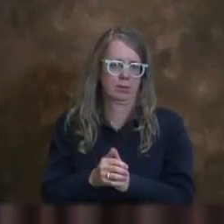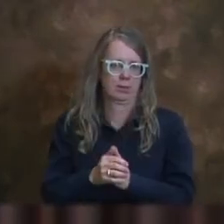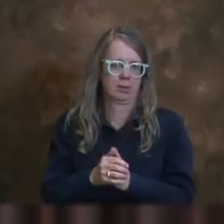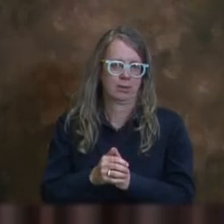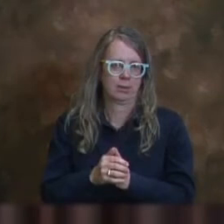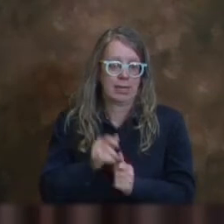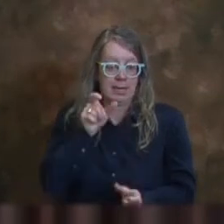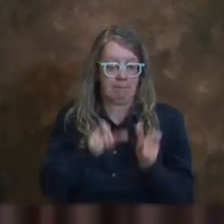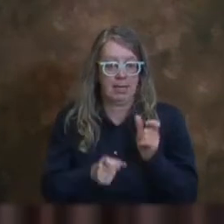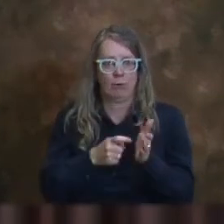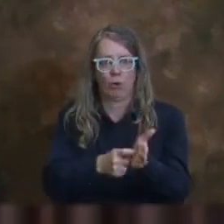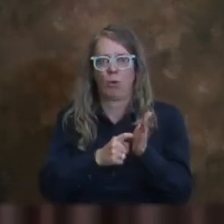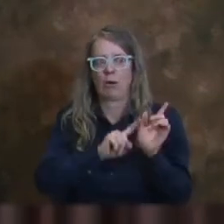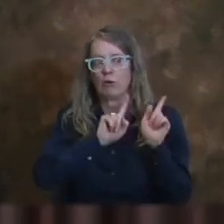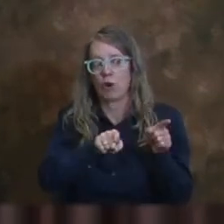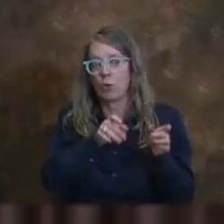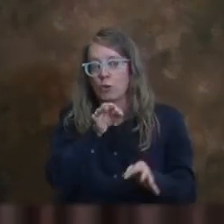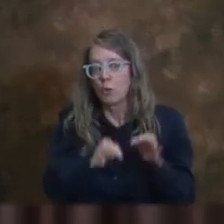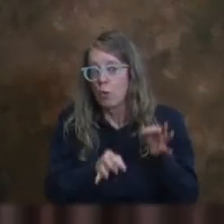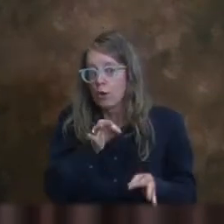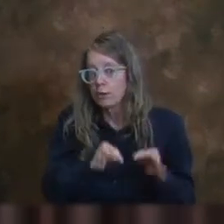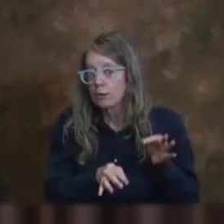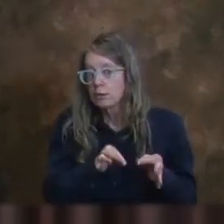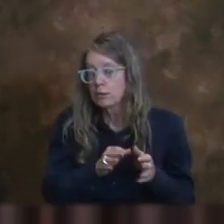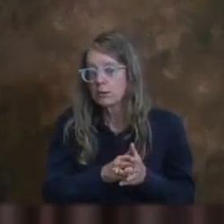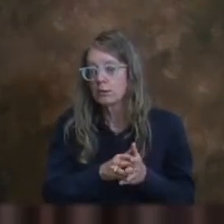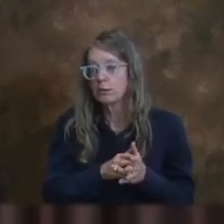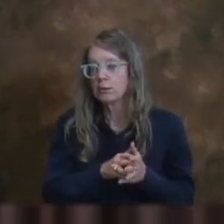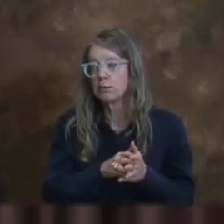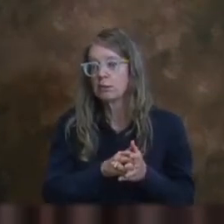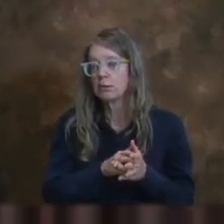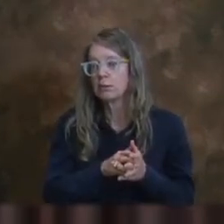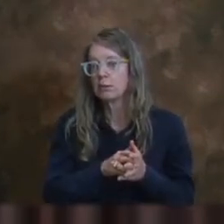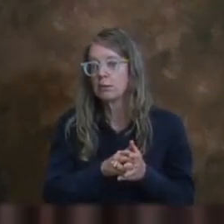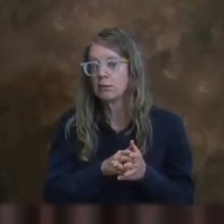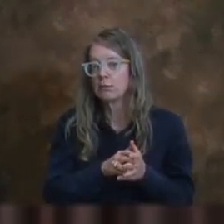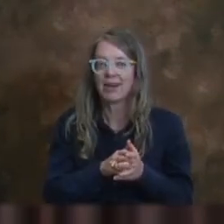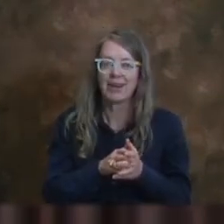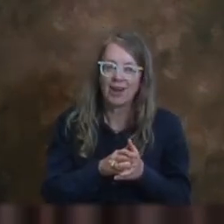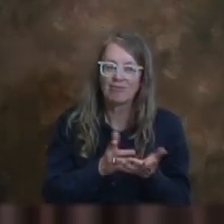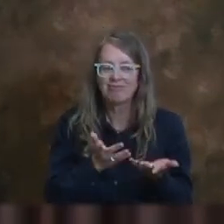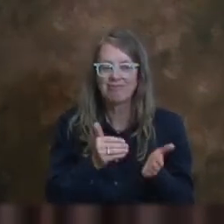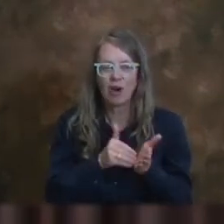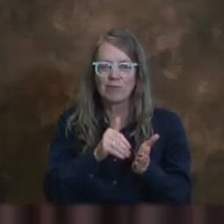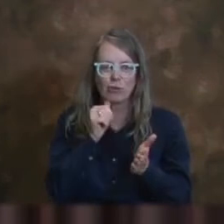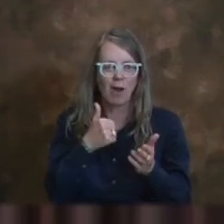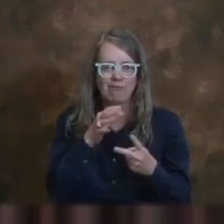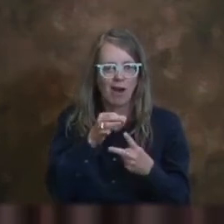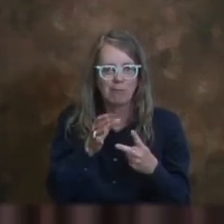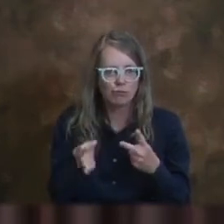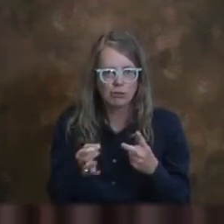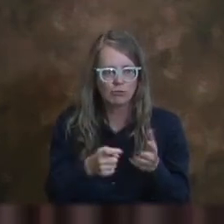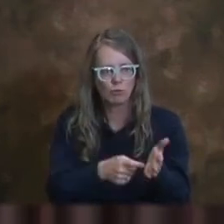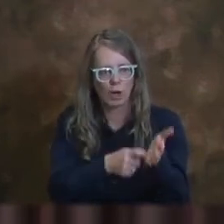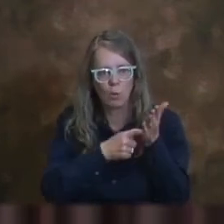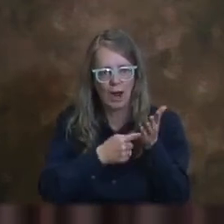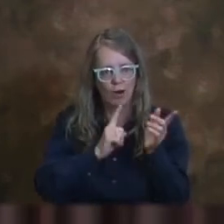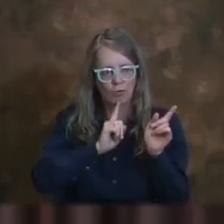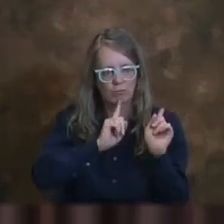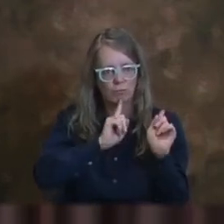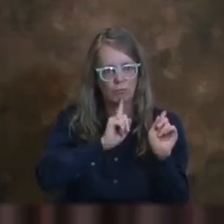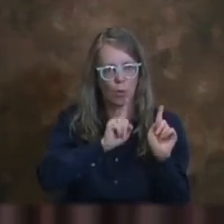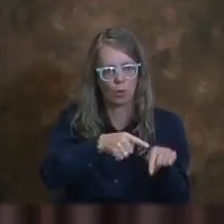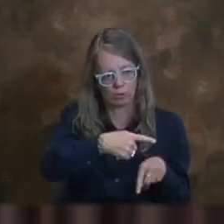have to report to court, it's oftentimes not something that they have the choice of whether to do or not. They're required to do so.